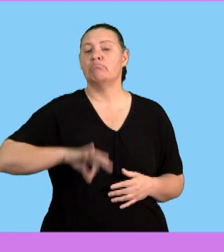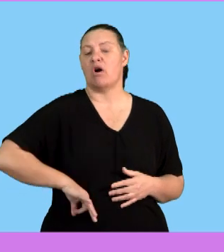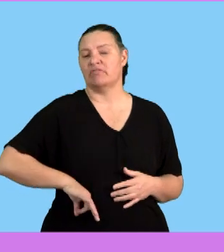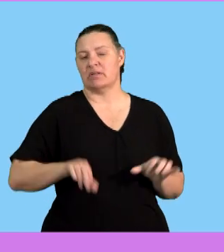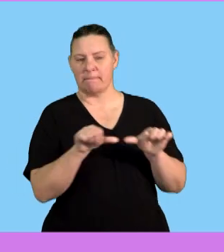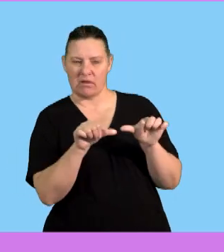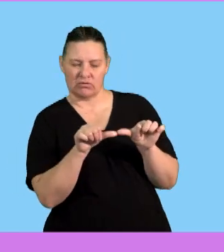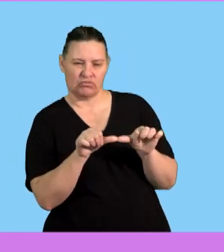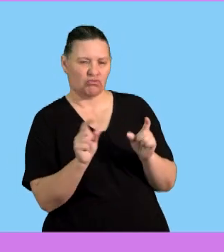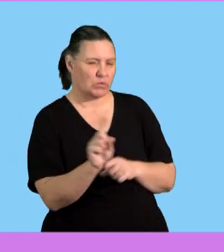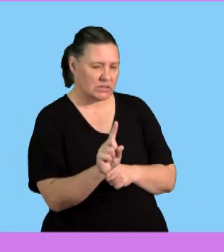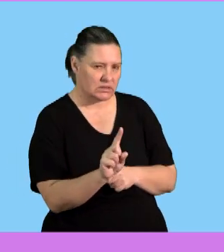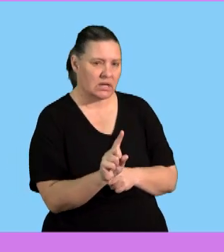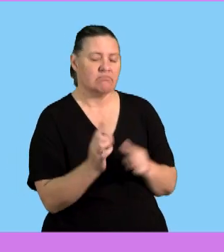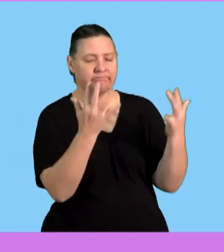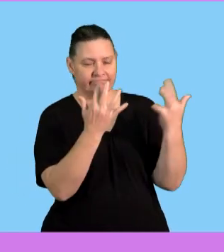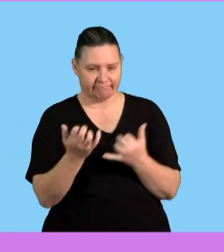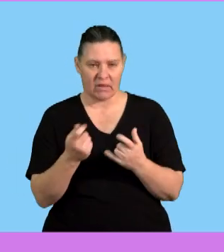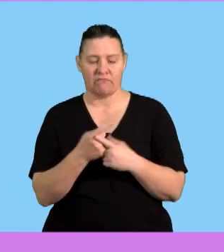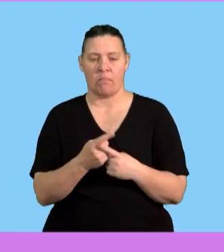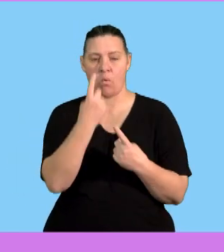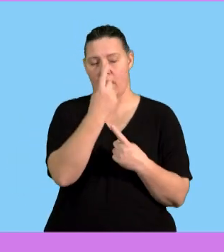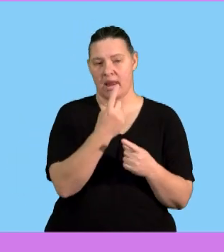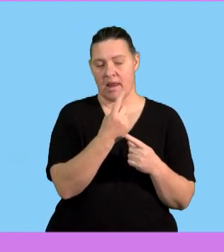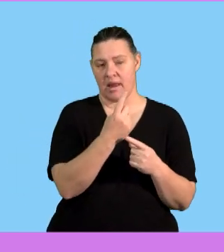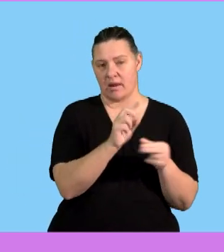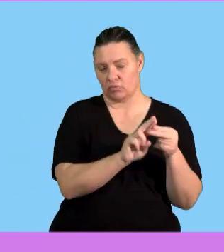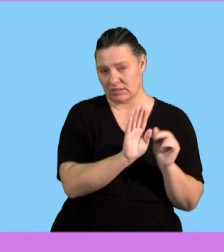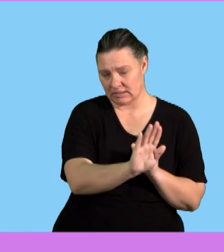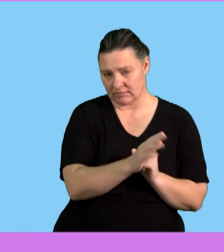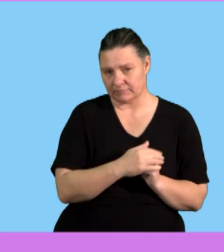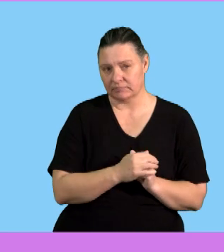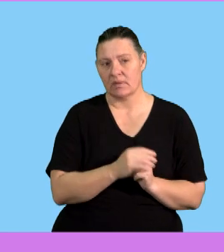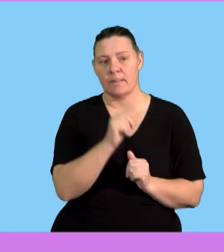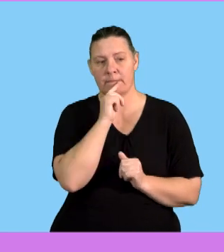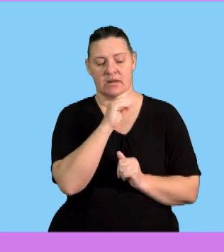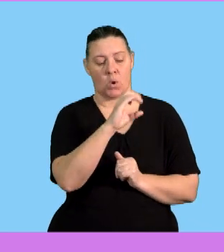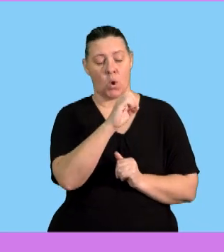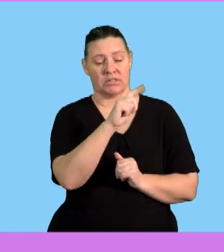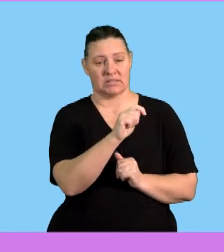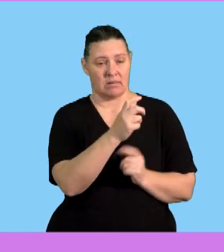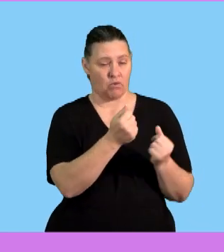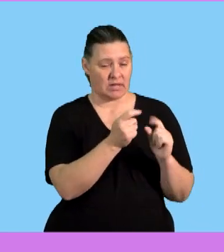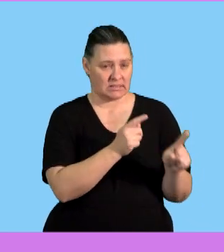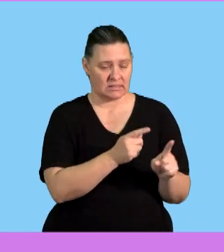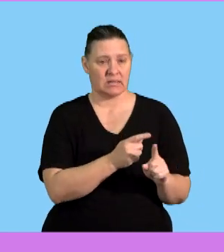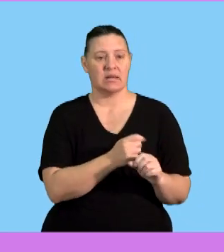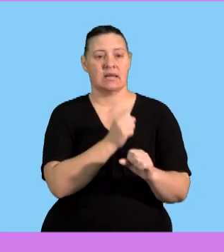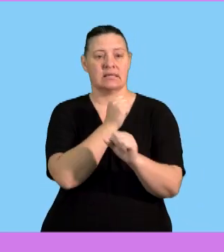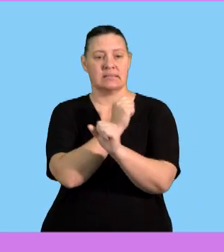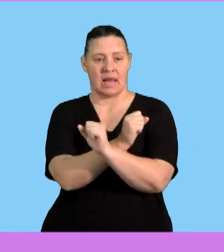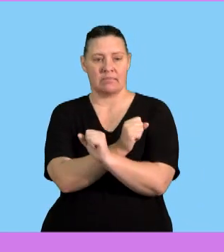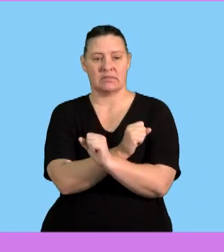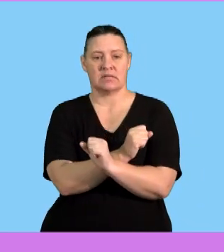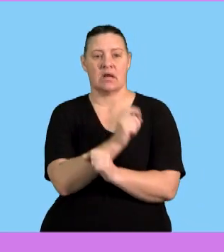margin will be and then calculate the cost of the item. Then it would be the cost price times the